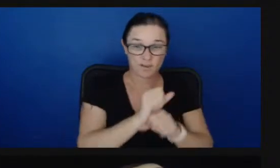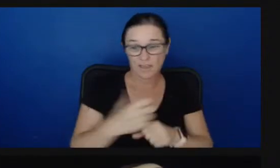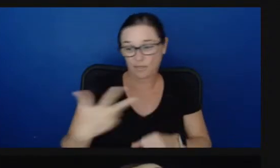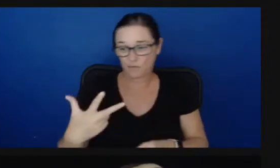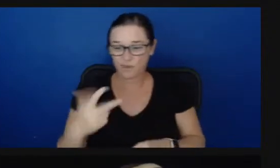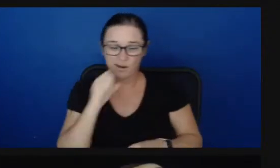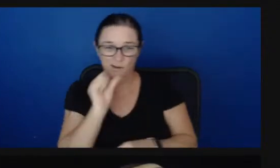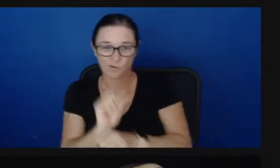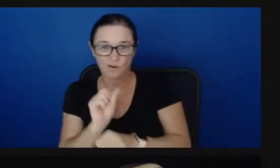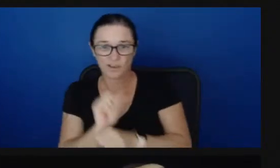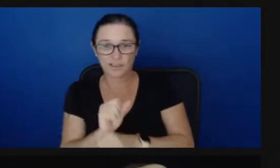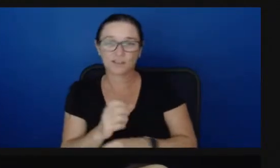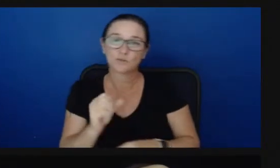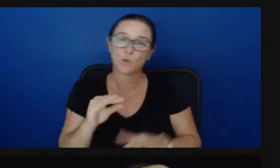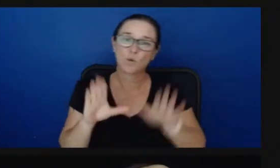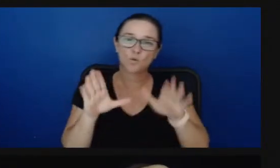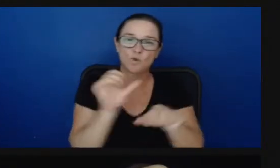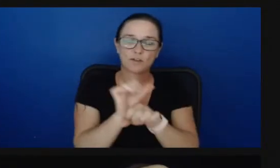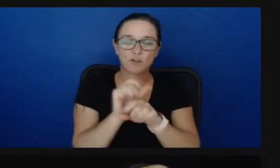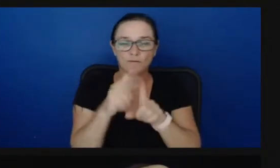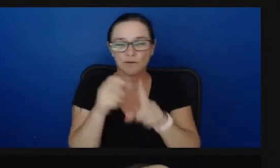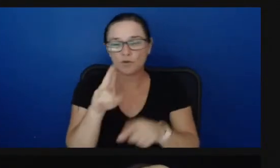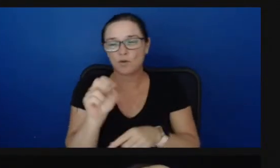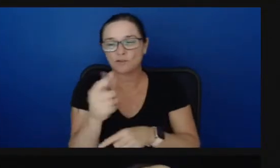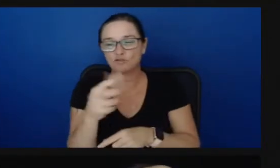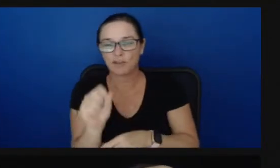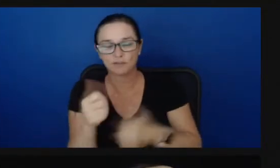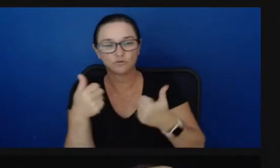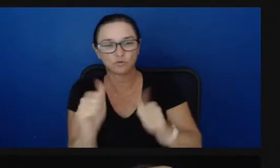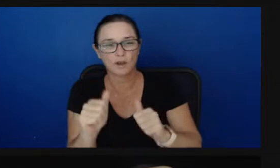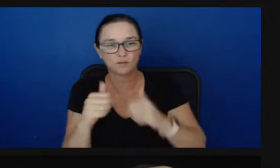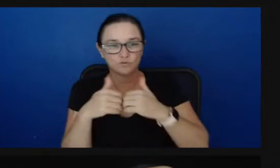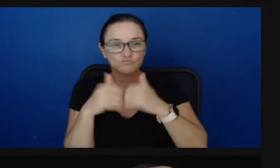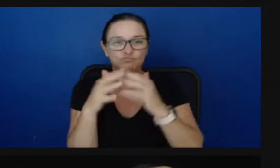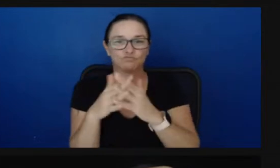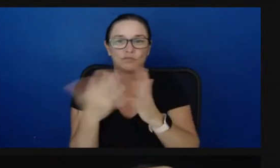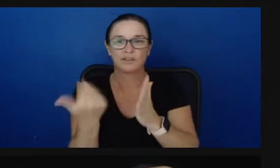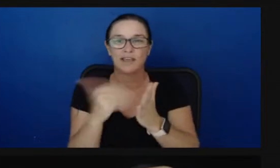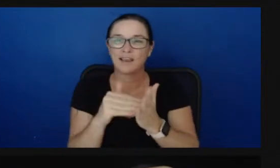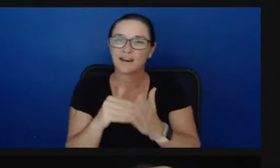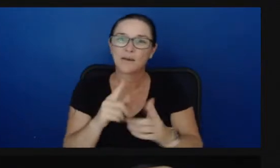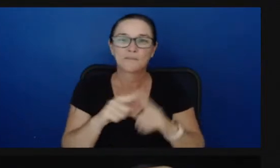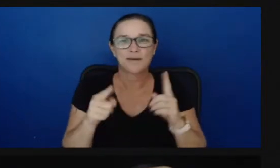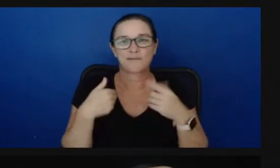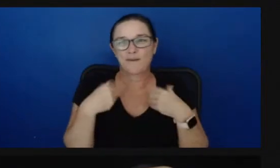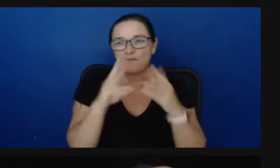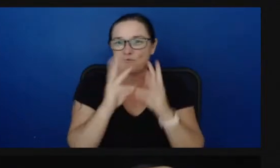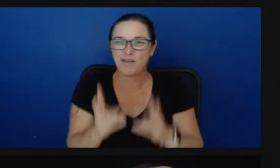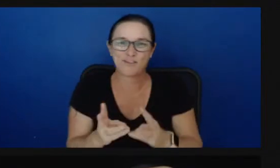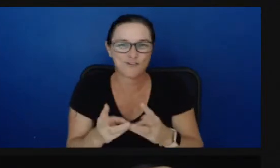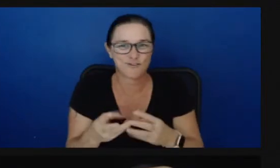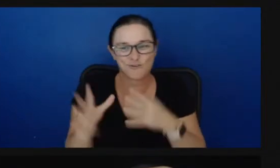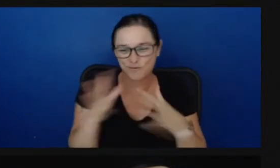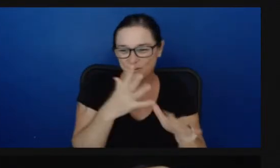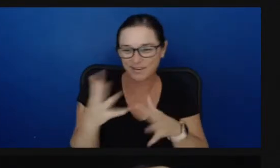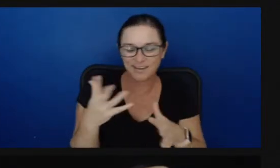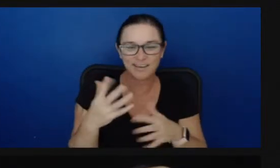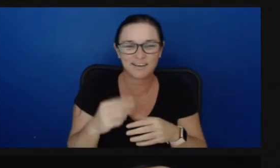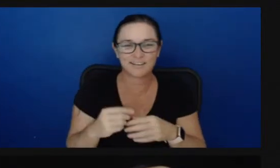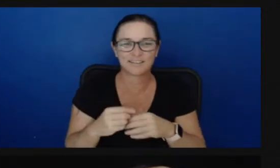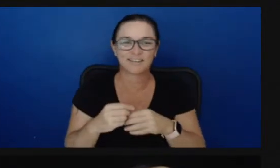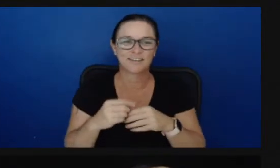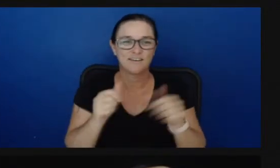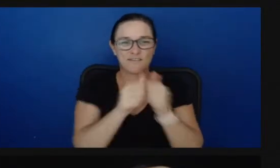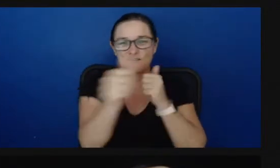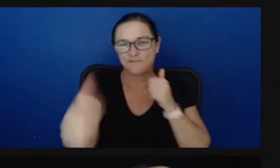job by the USGS getting those back online. It's a constant battle against the elements out here. Remote locations, and you have to take a helicopter